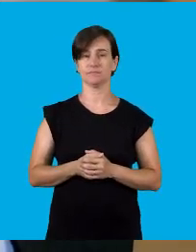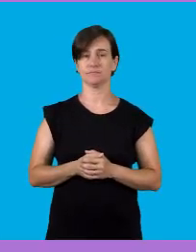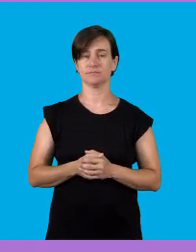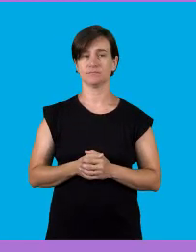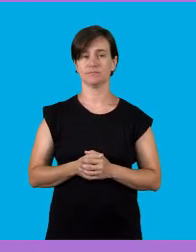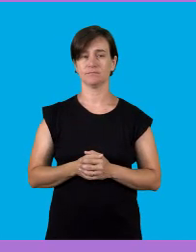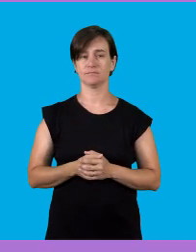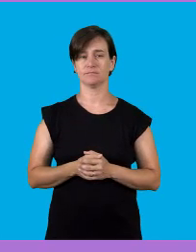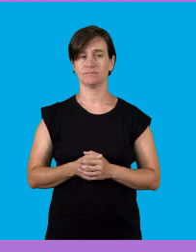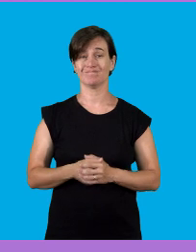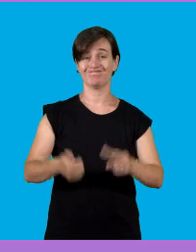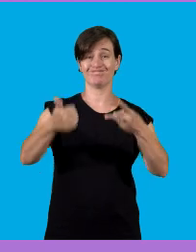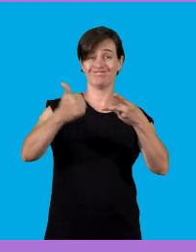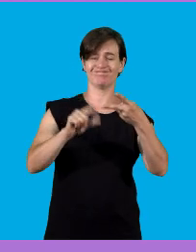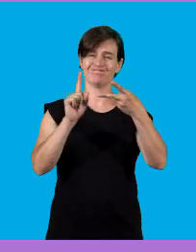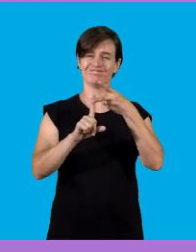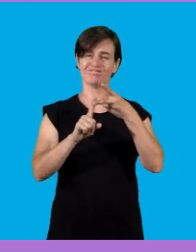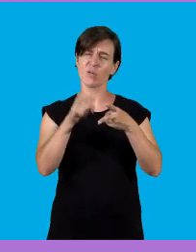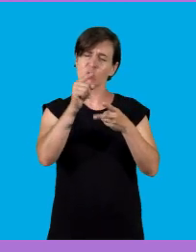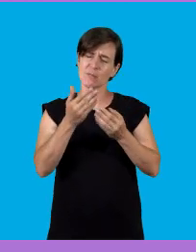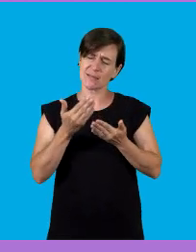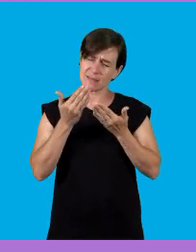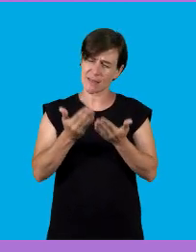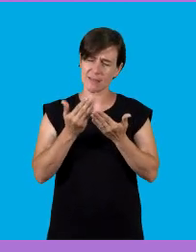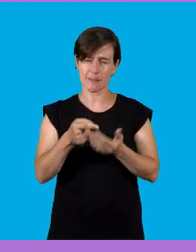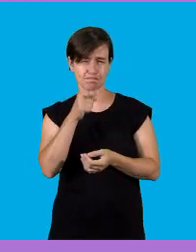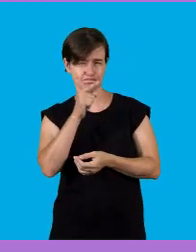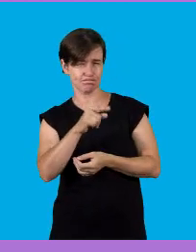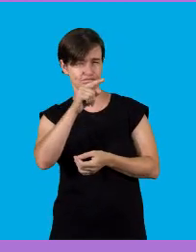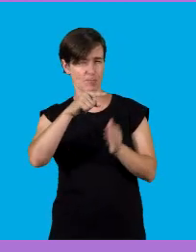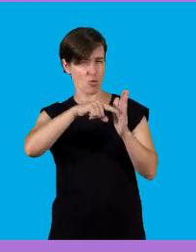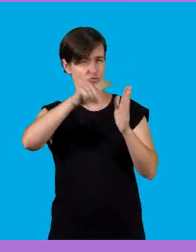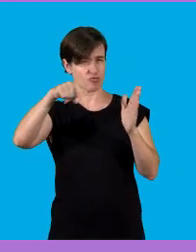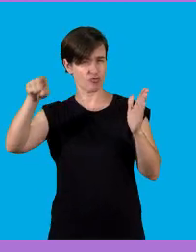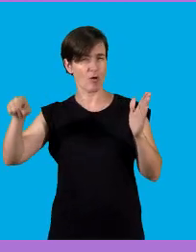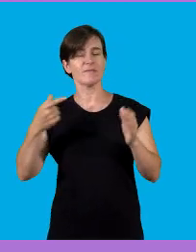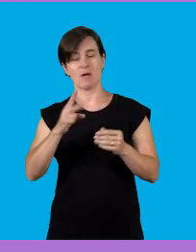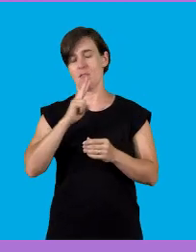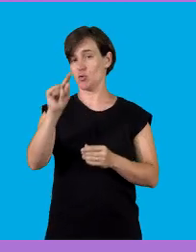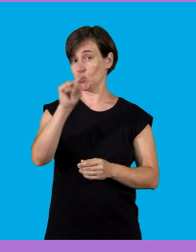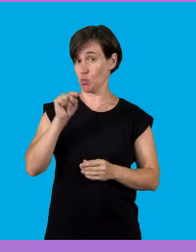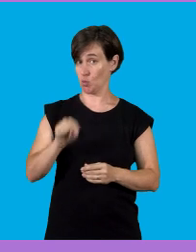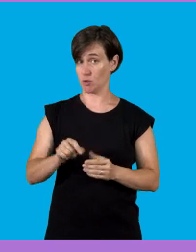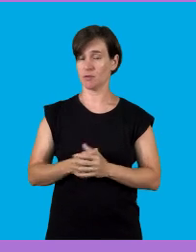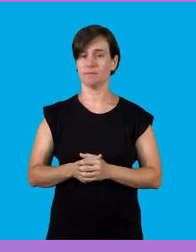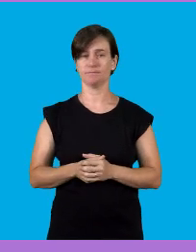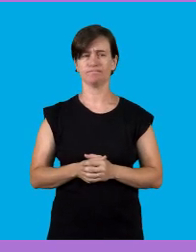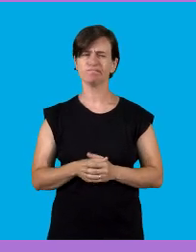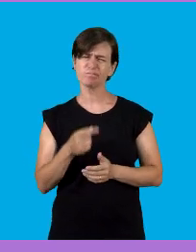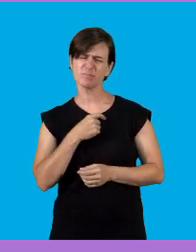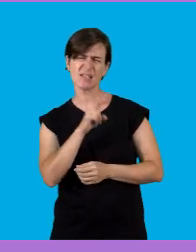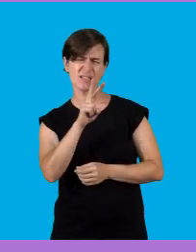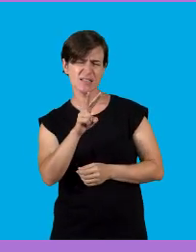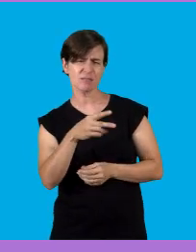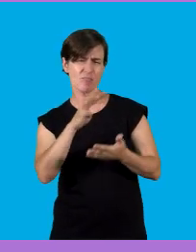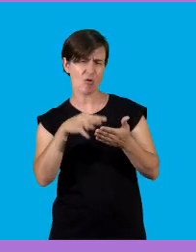Right. So here we are saying, carefully study the conversion graph to answer the question that follow. Now let's see what our graph